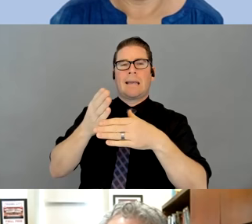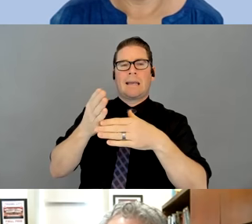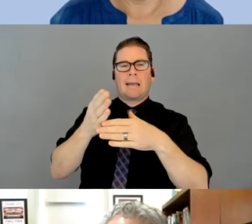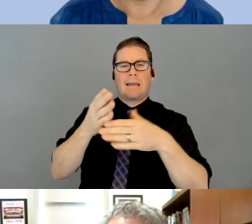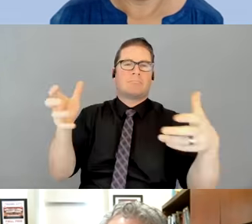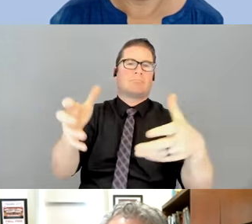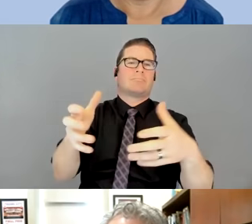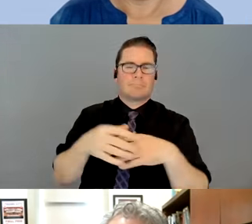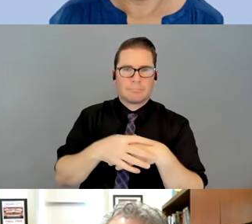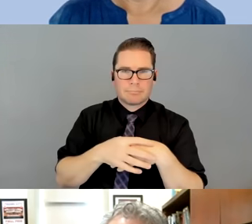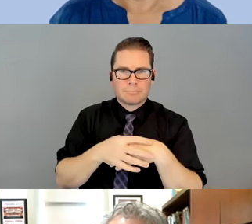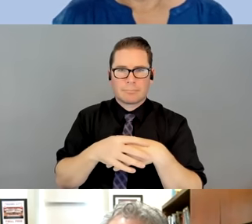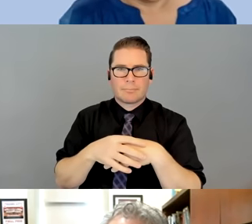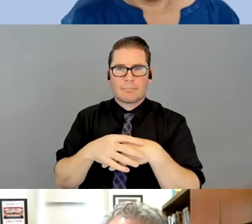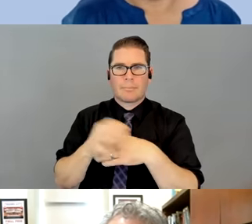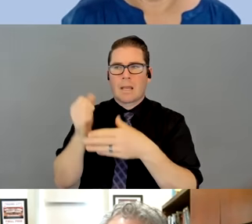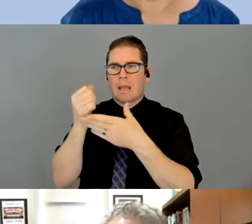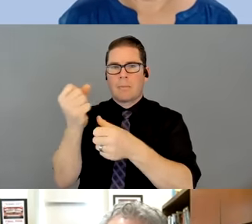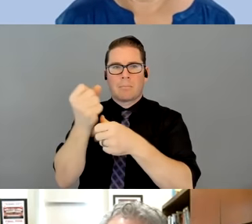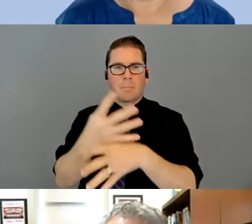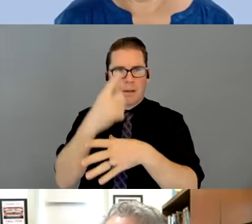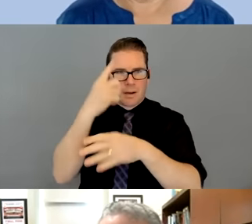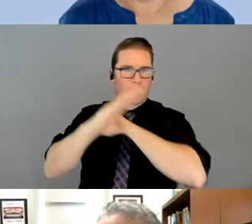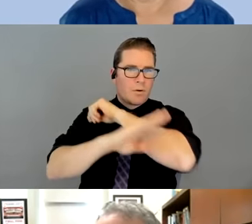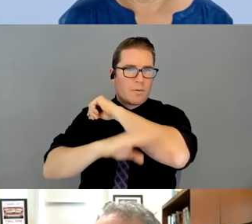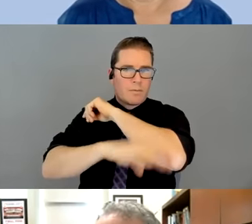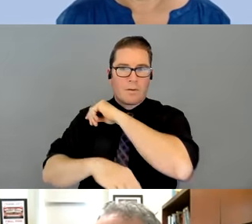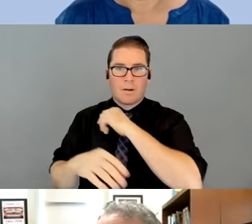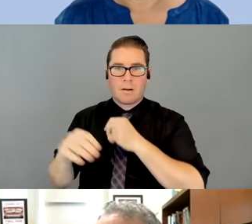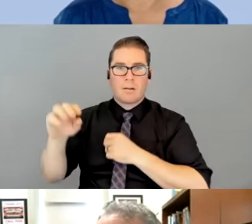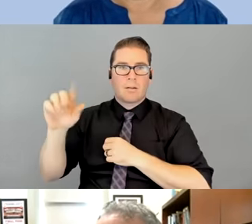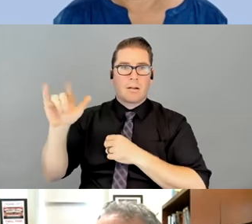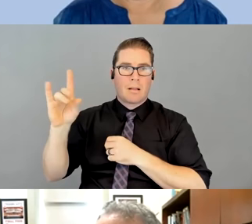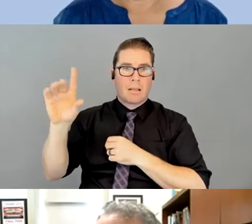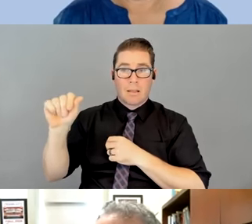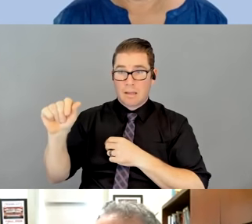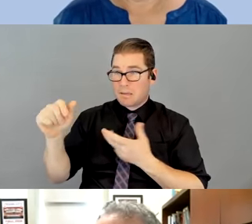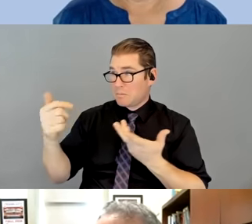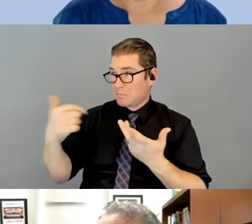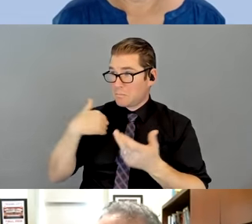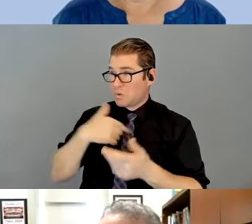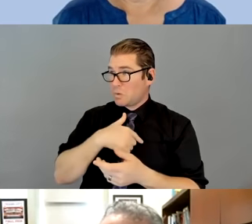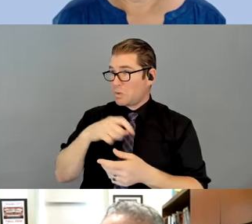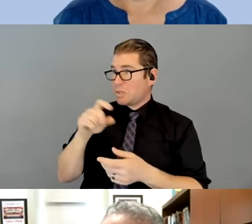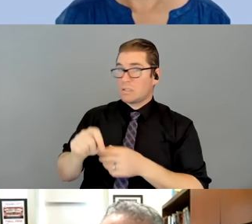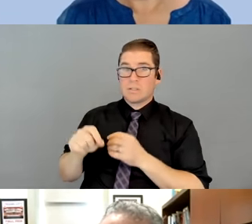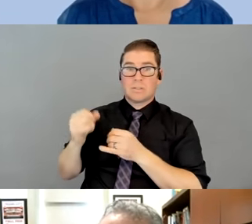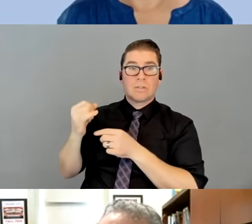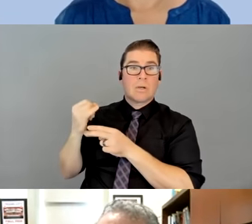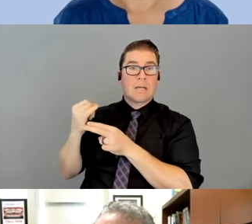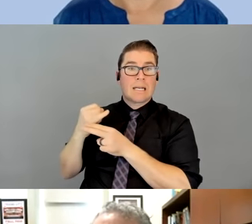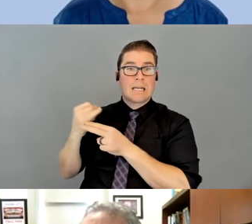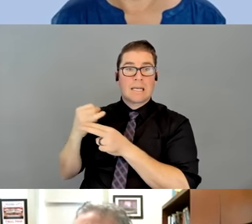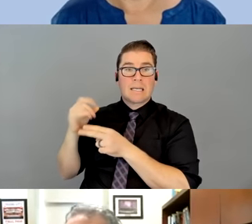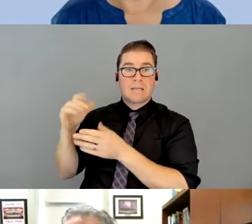So prepare for the fall. Do we hit up an interim Dr. Hall for a taco truck or something? Or we're going to